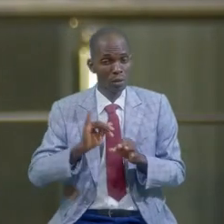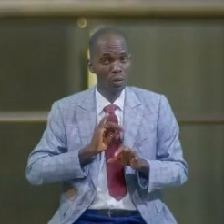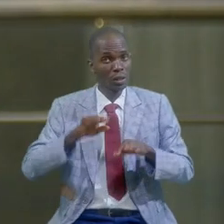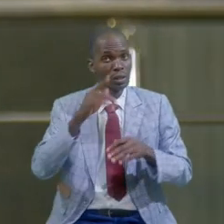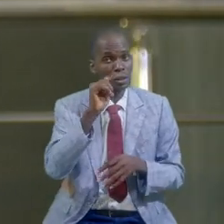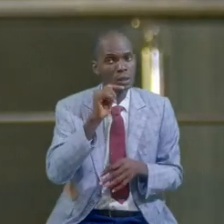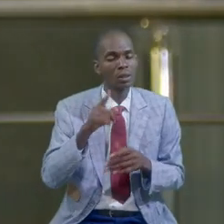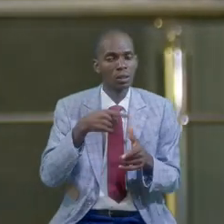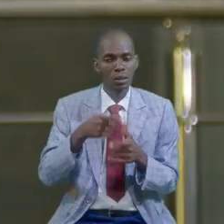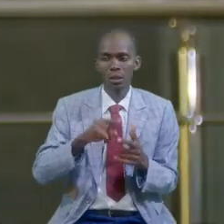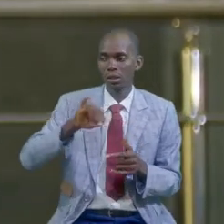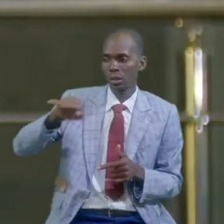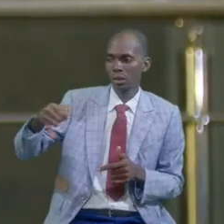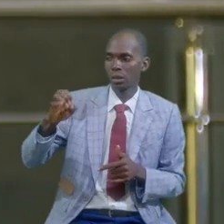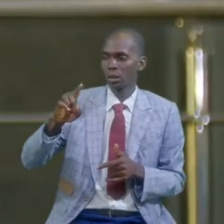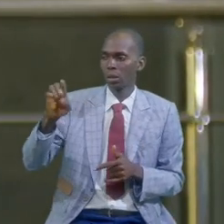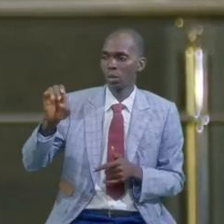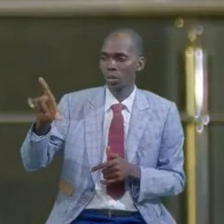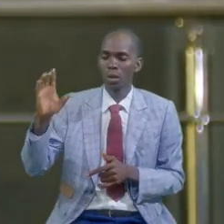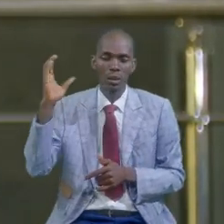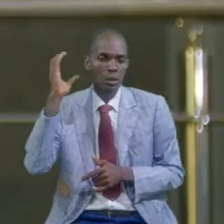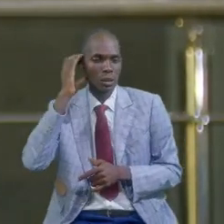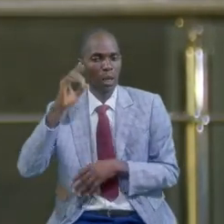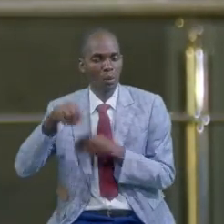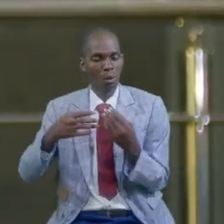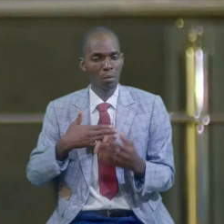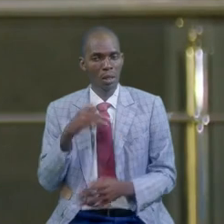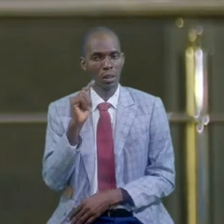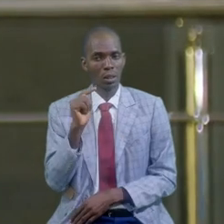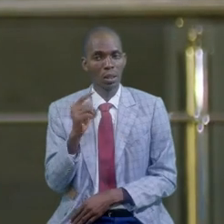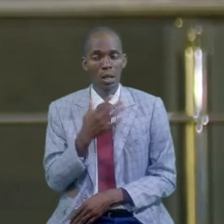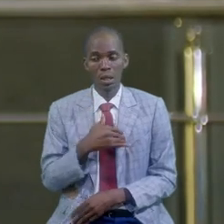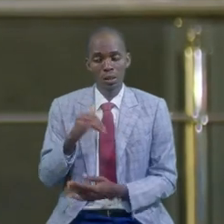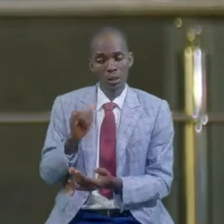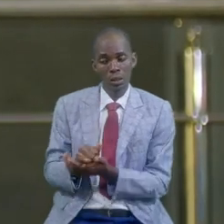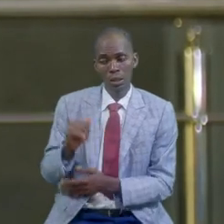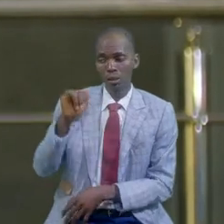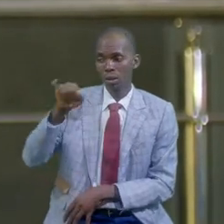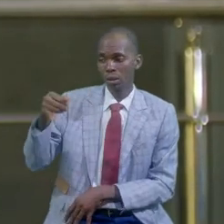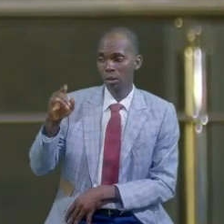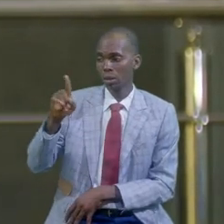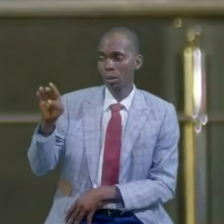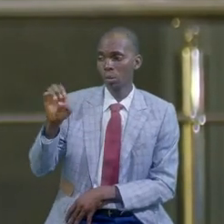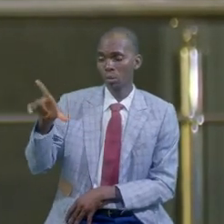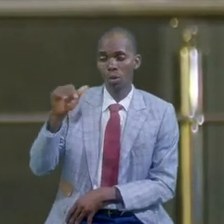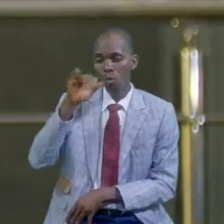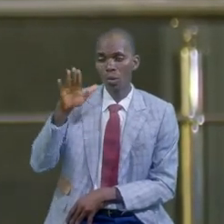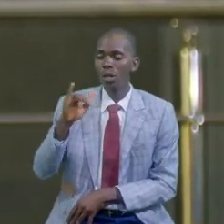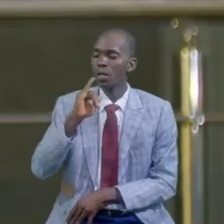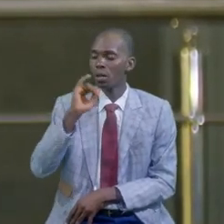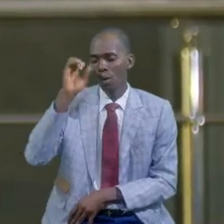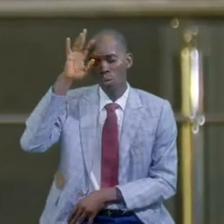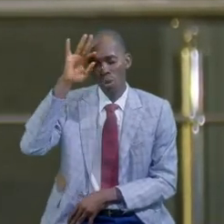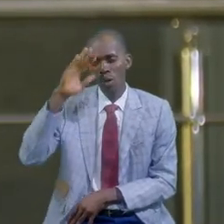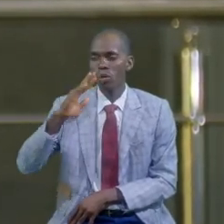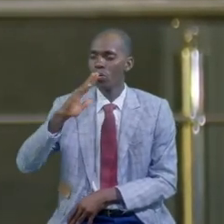will hear. And that Jezebel, she's witch. She's a wicked woman.